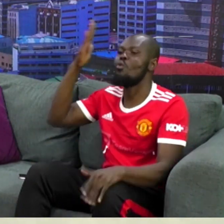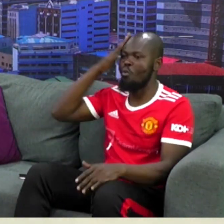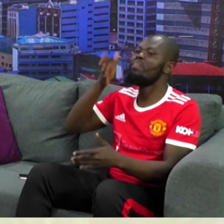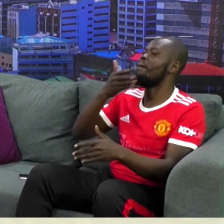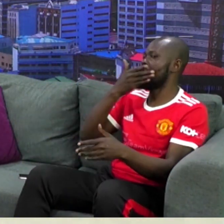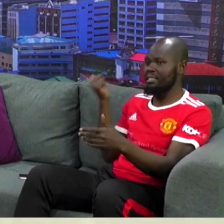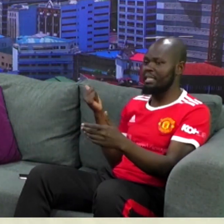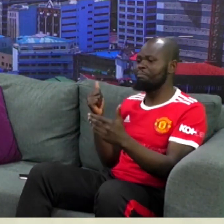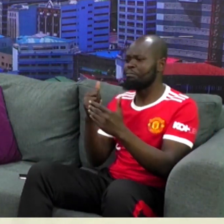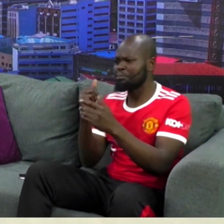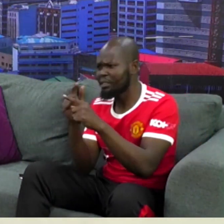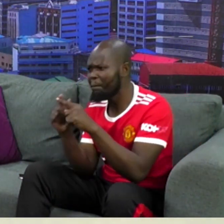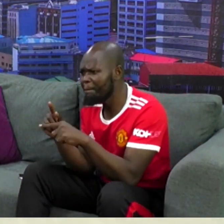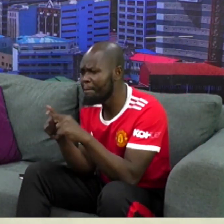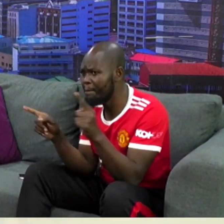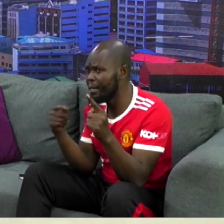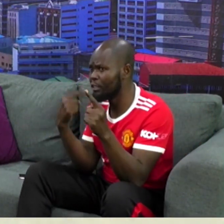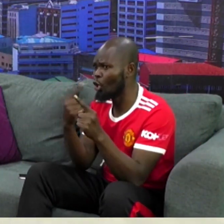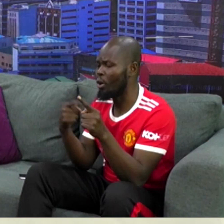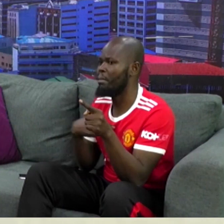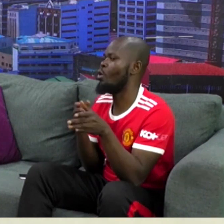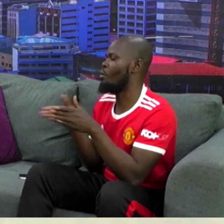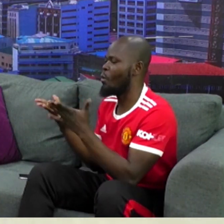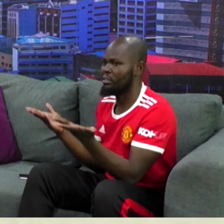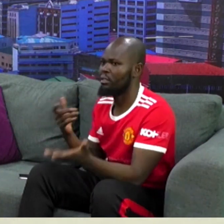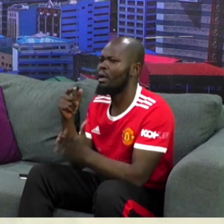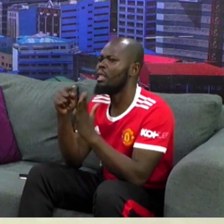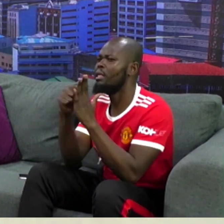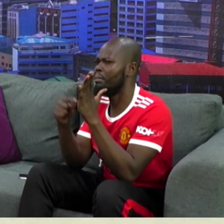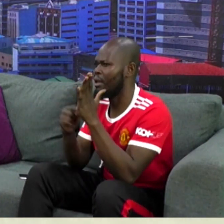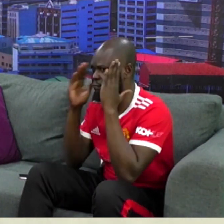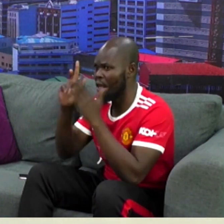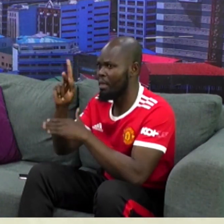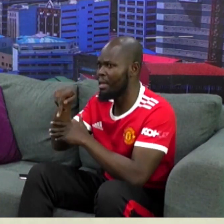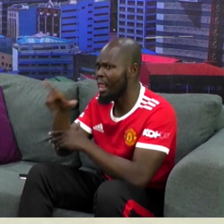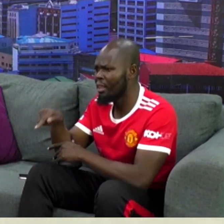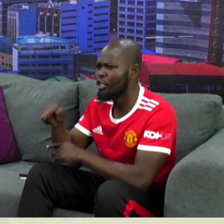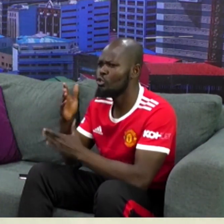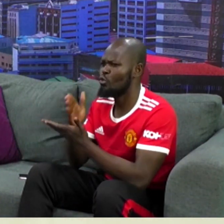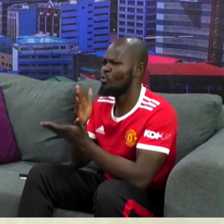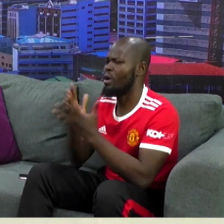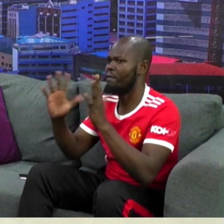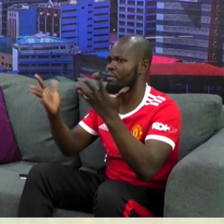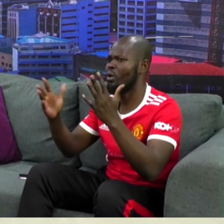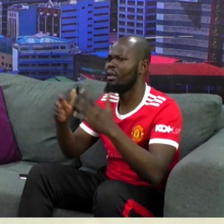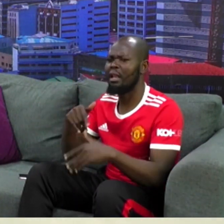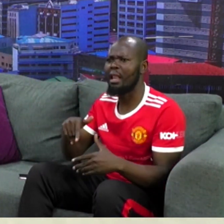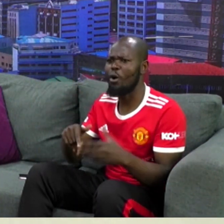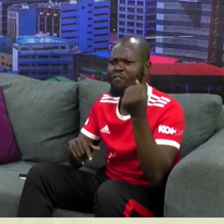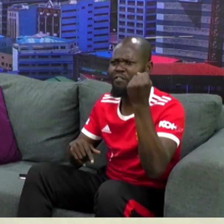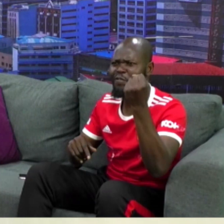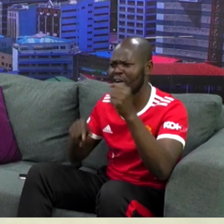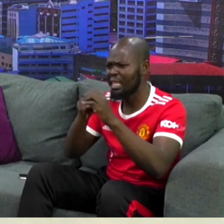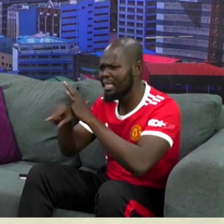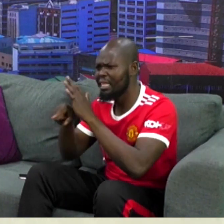leg we will see how it will pan out, because battle games ziko mingi. For the KPL, we have